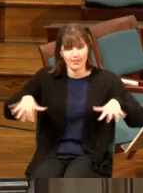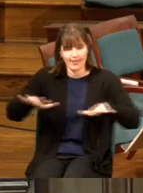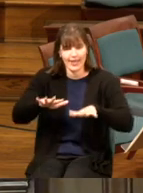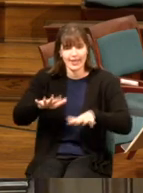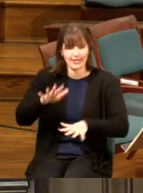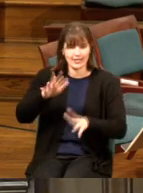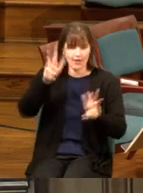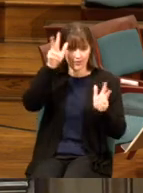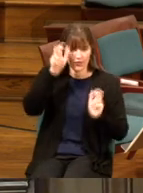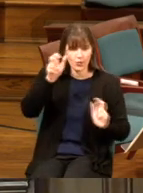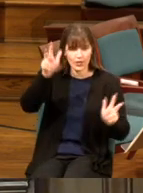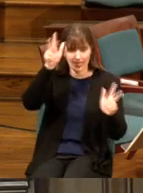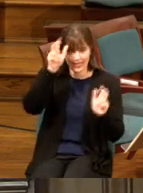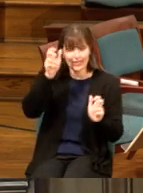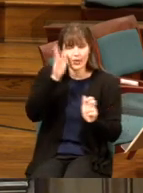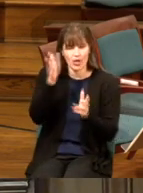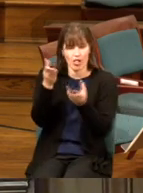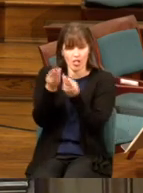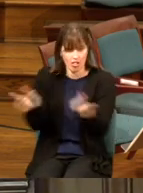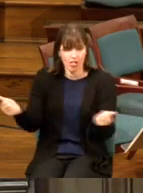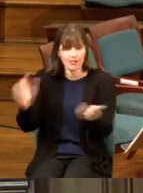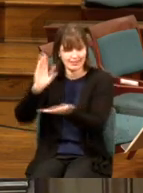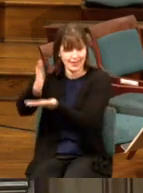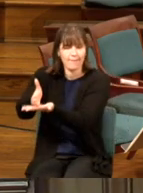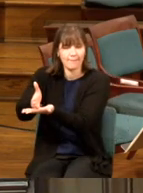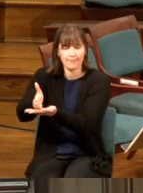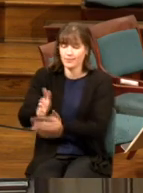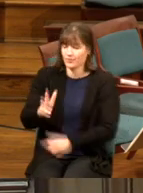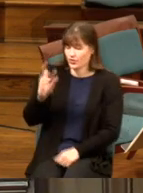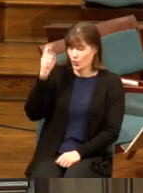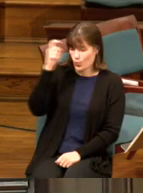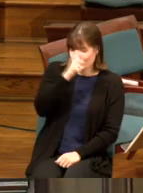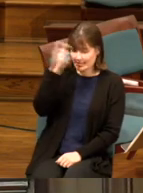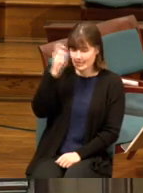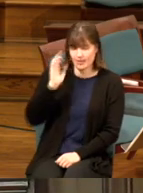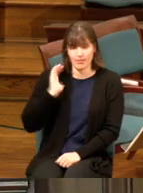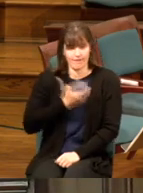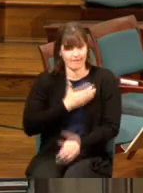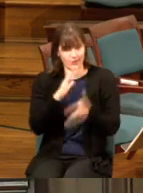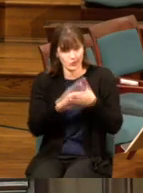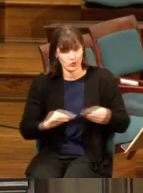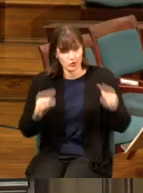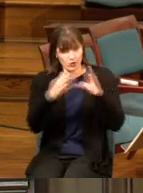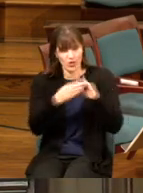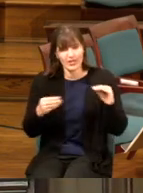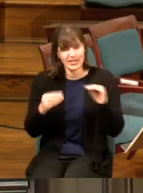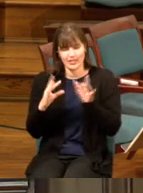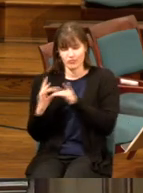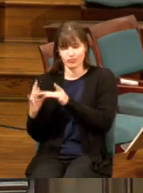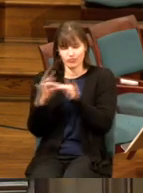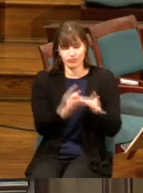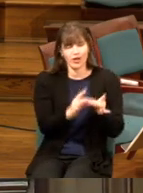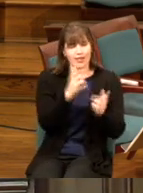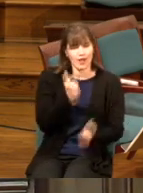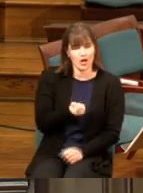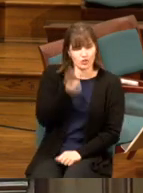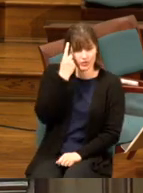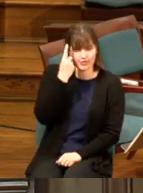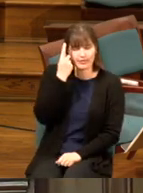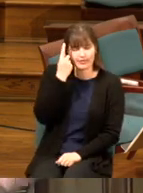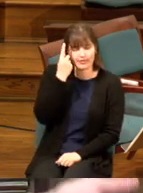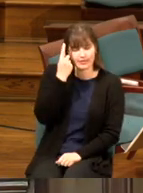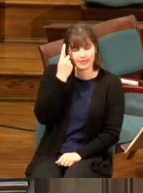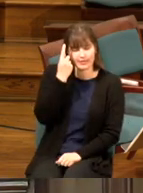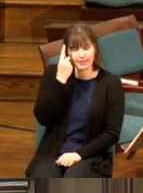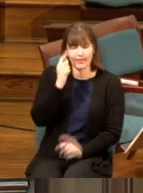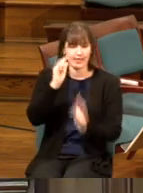out." The wisdom of the Proverbs is based upon an understanding